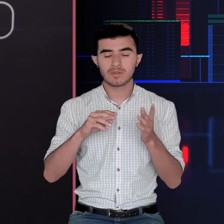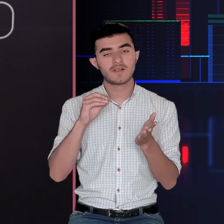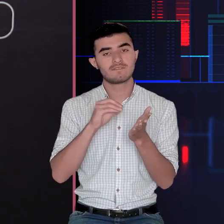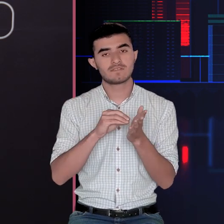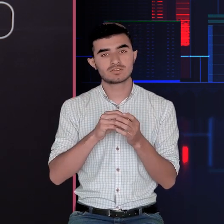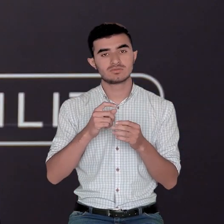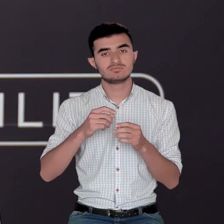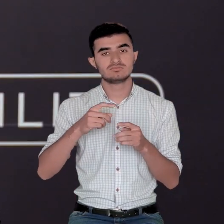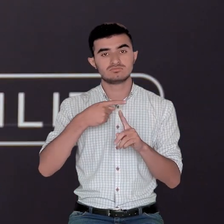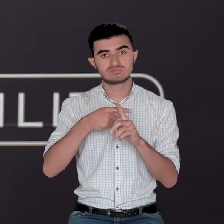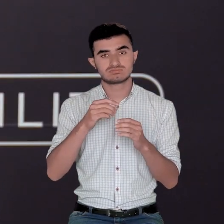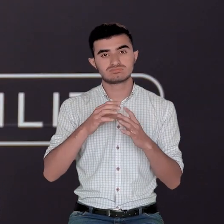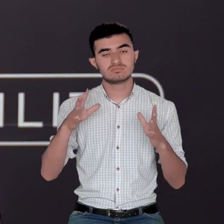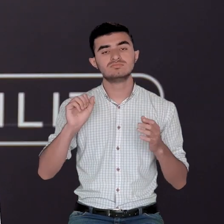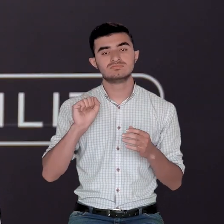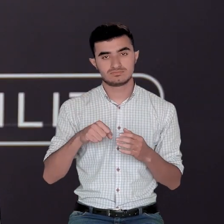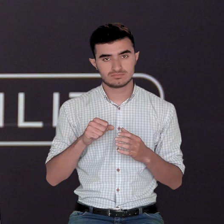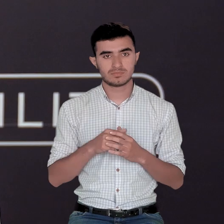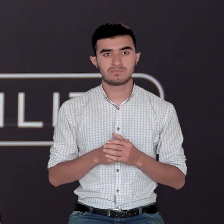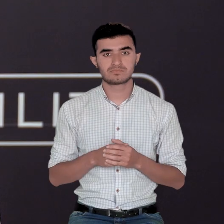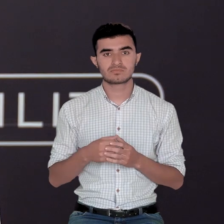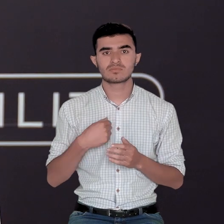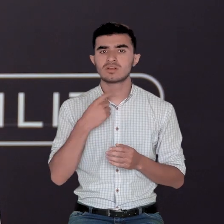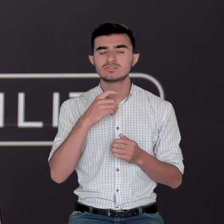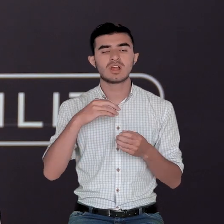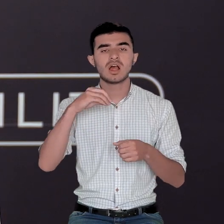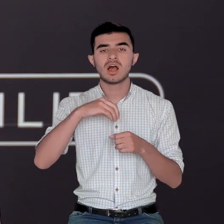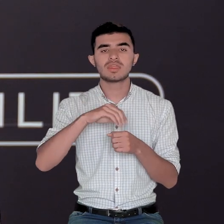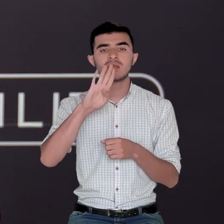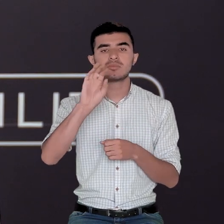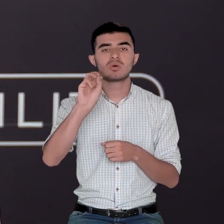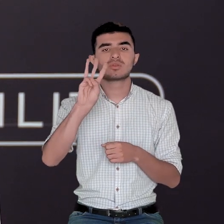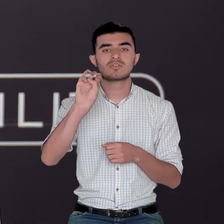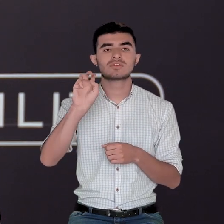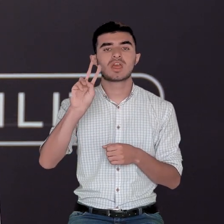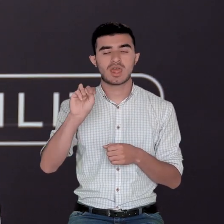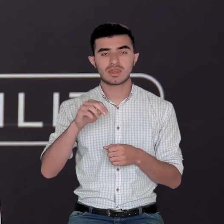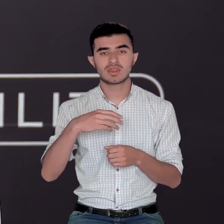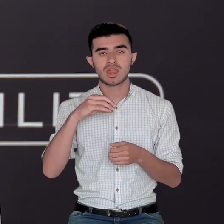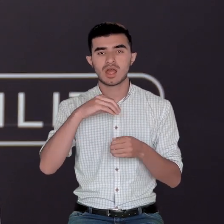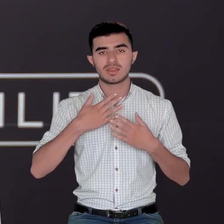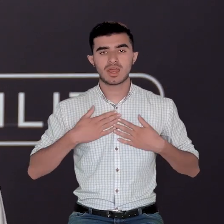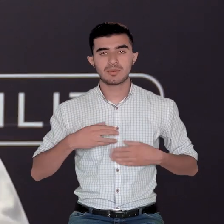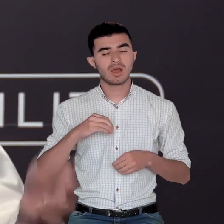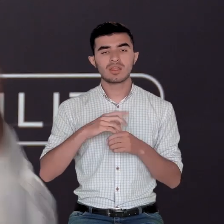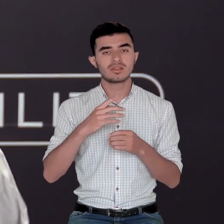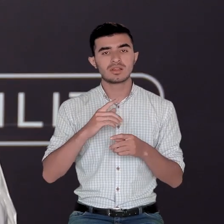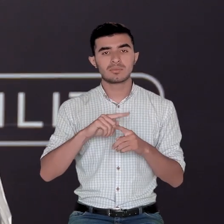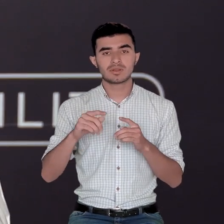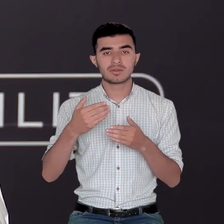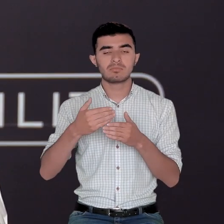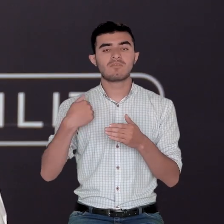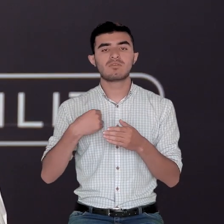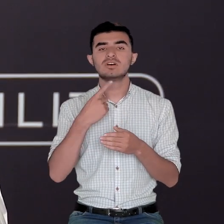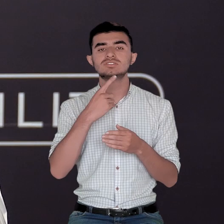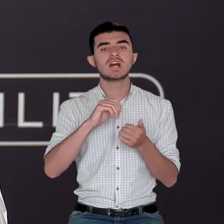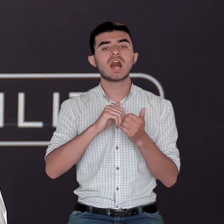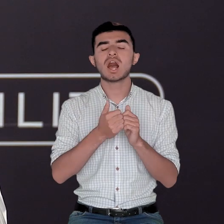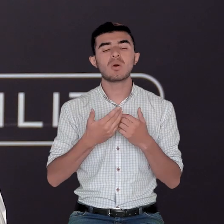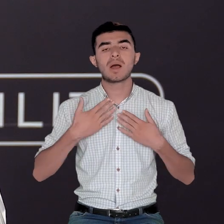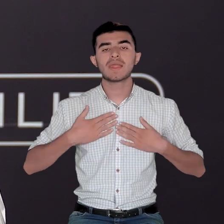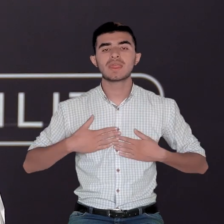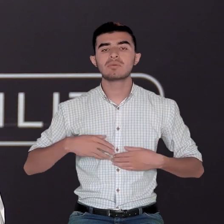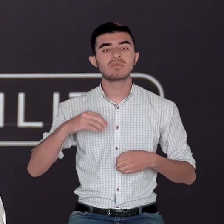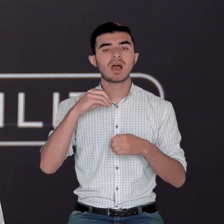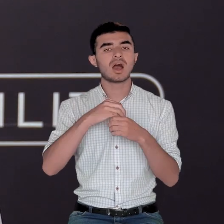of things. All right, so let me tell you a little bit about what Bowen therapy is. But before I begin to tell you about what Bowen is, let me